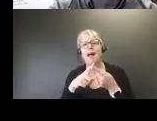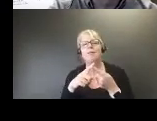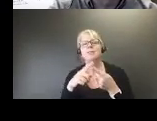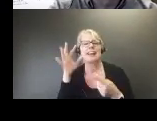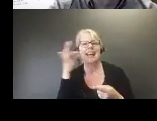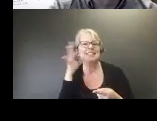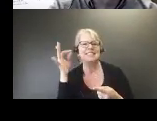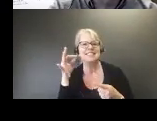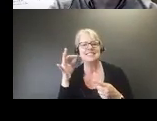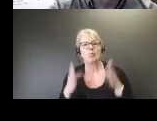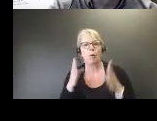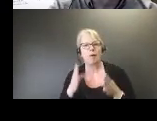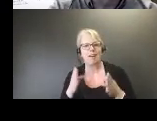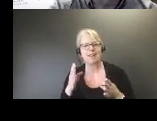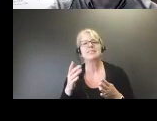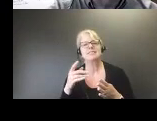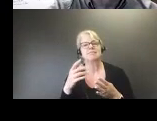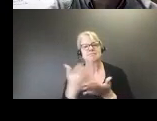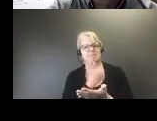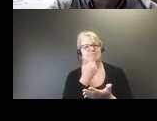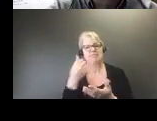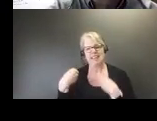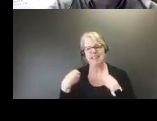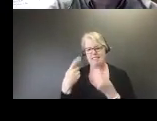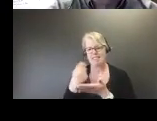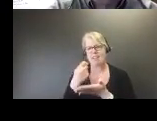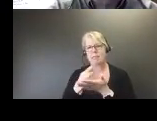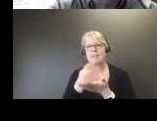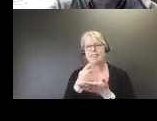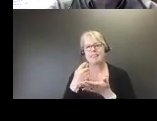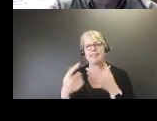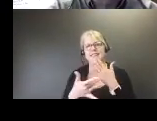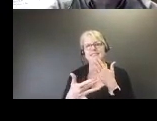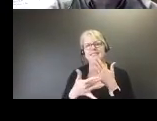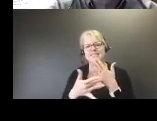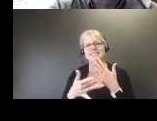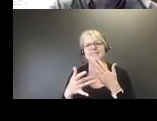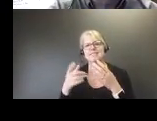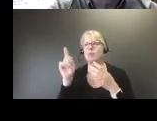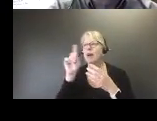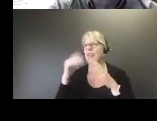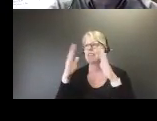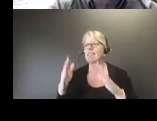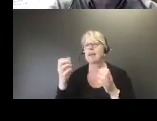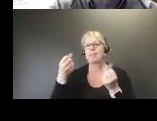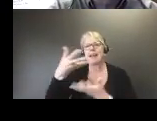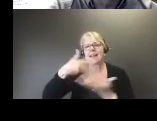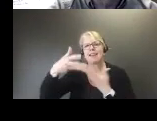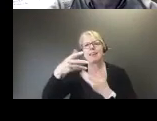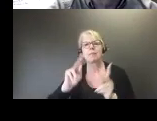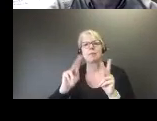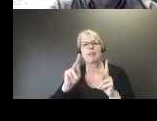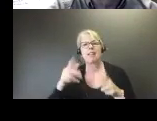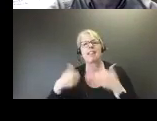used as therapeutic tools in congregate living settings to